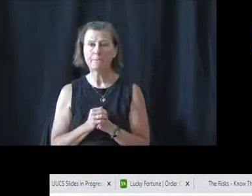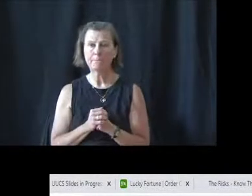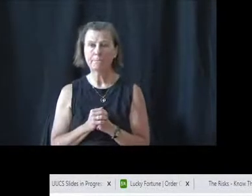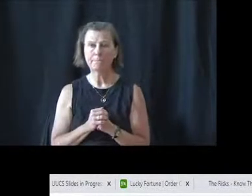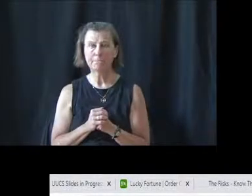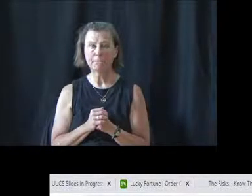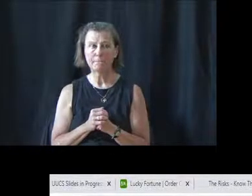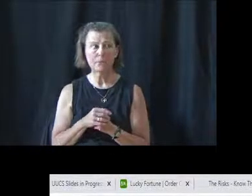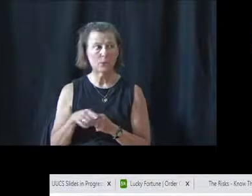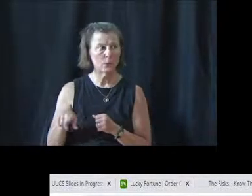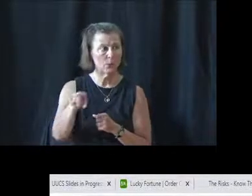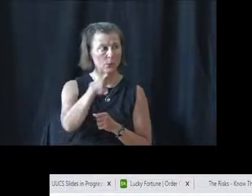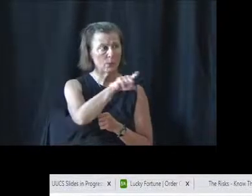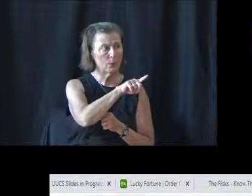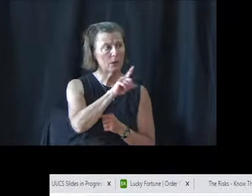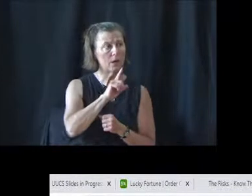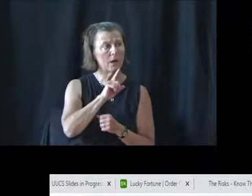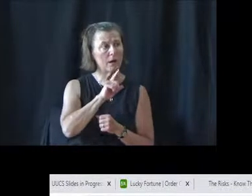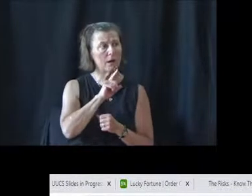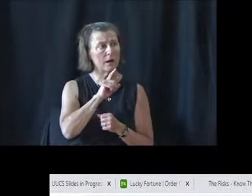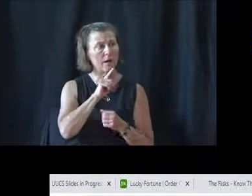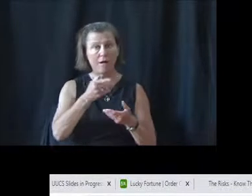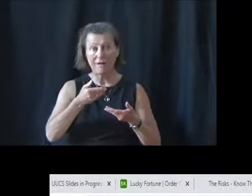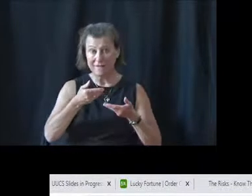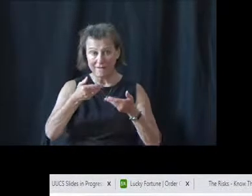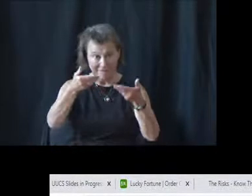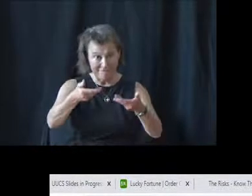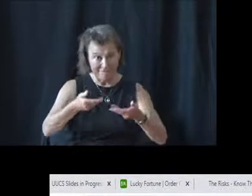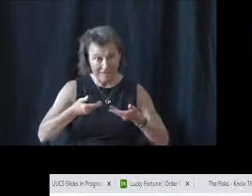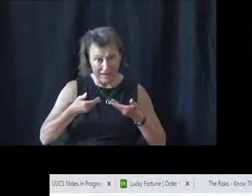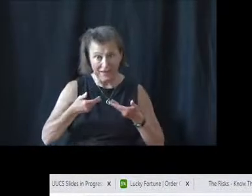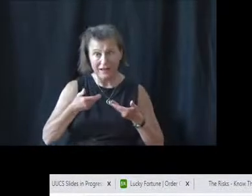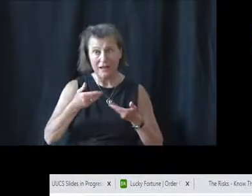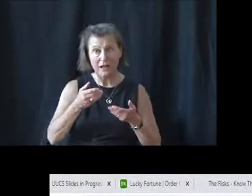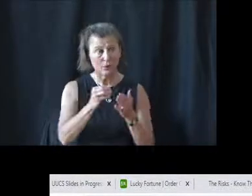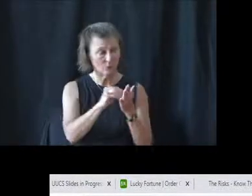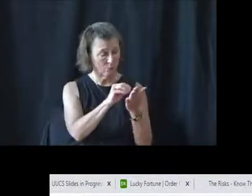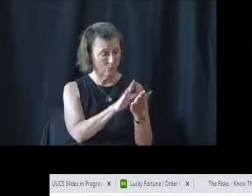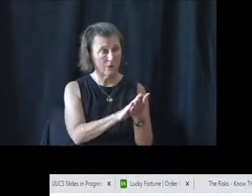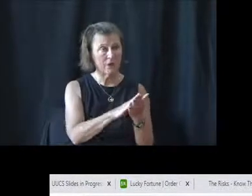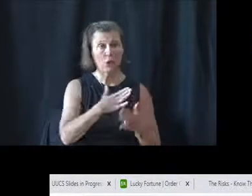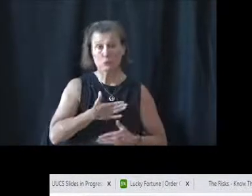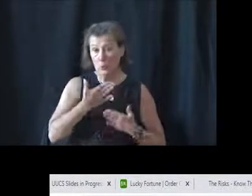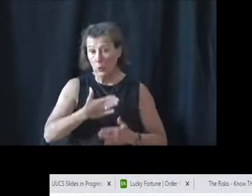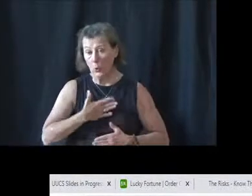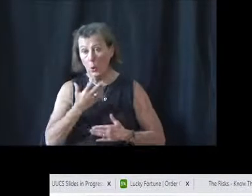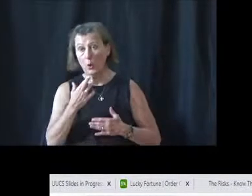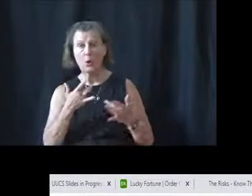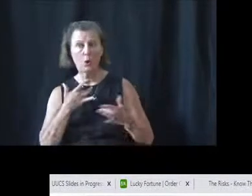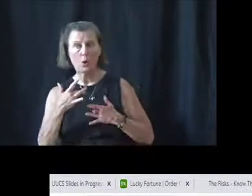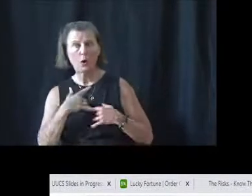You are invited to submit a joy or a concern by going online to